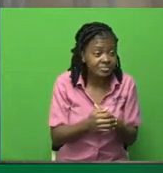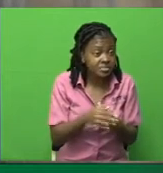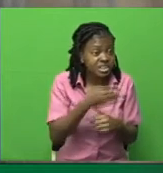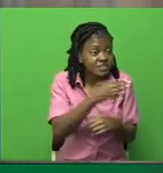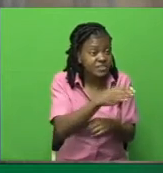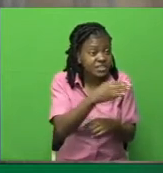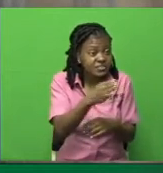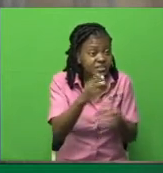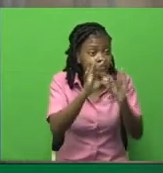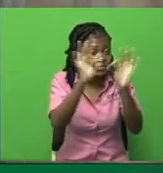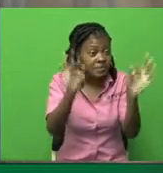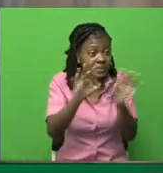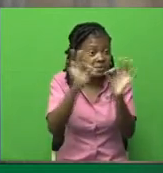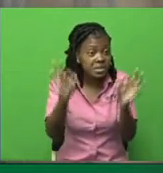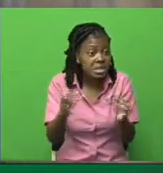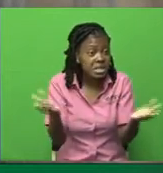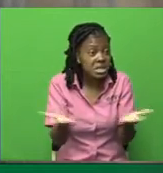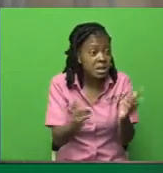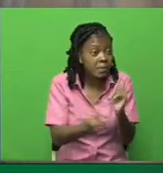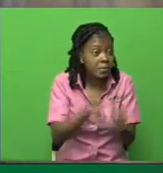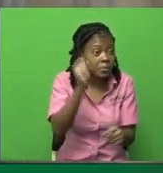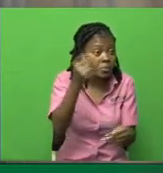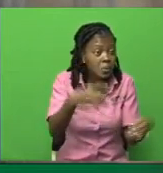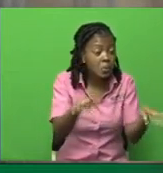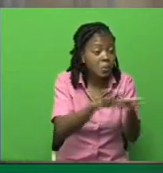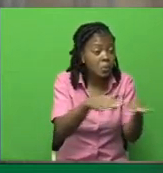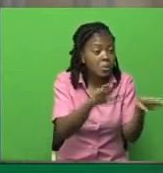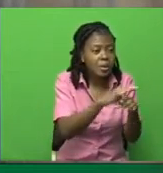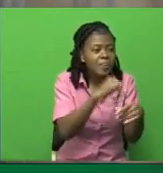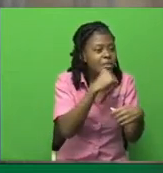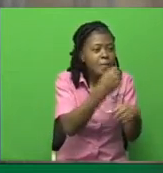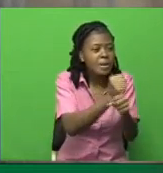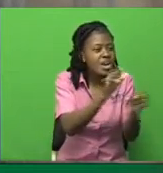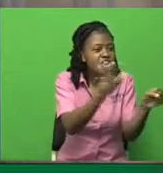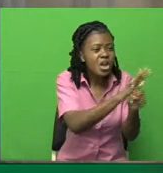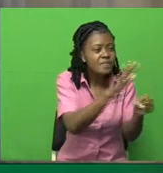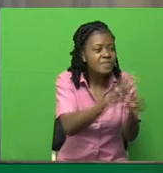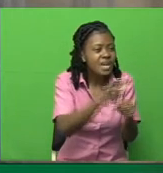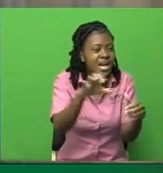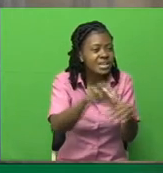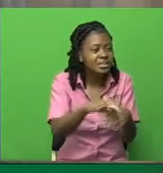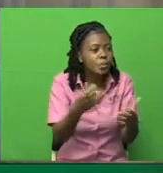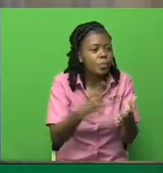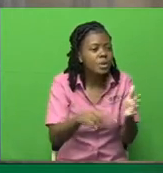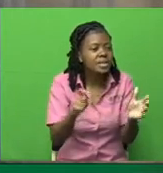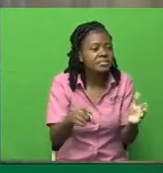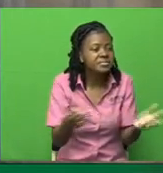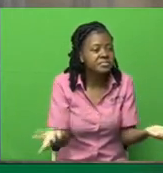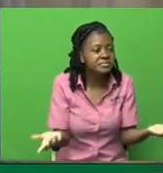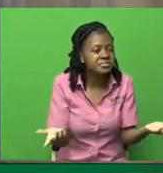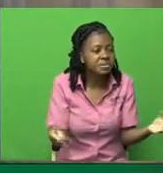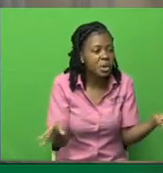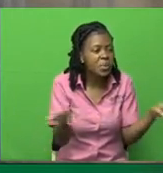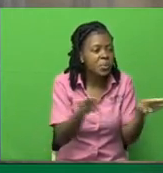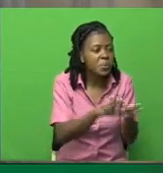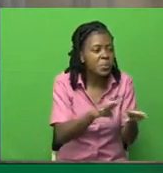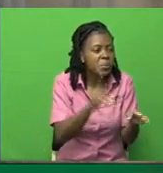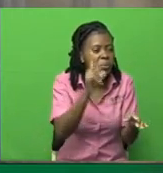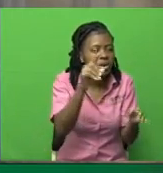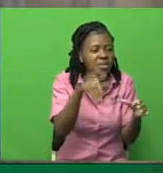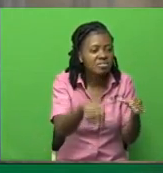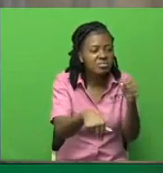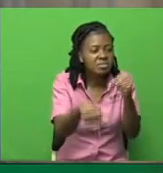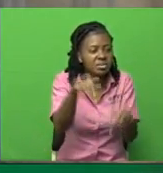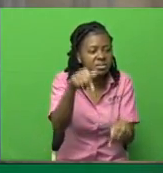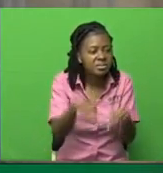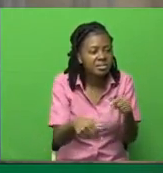here in TNT could not get the volumes of natural gas they needed training one had to be shut down because they couldn't get the gas on him it says